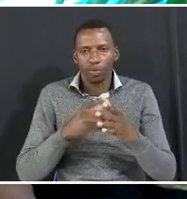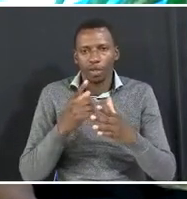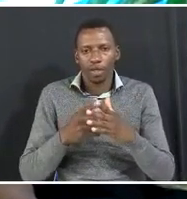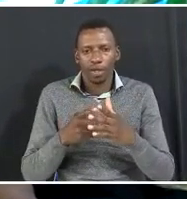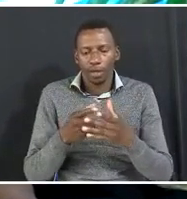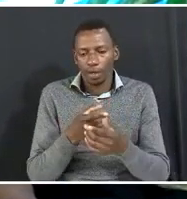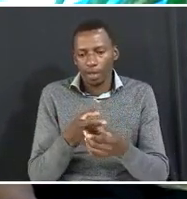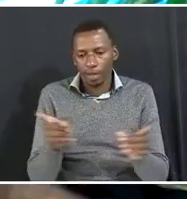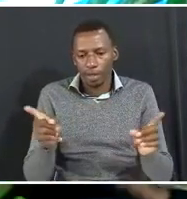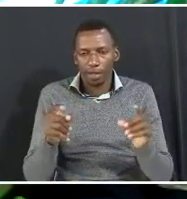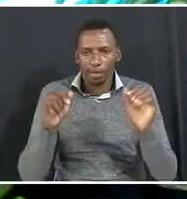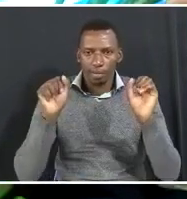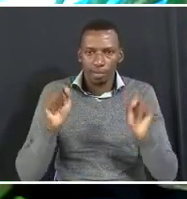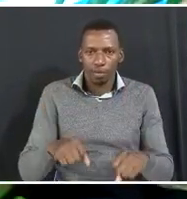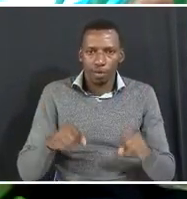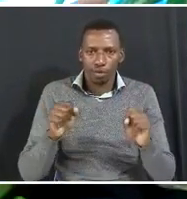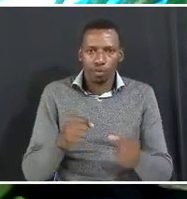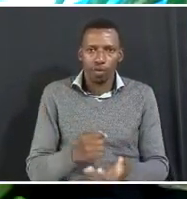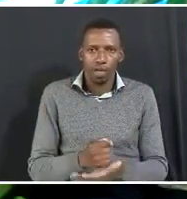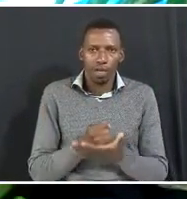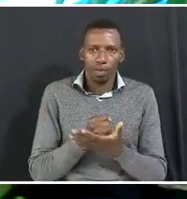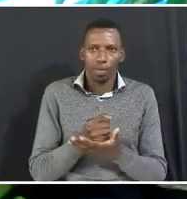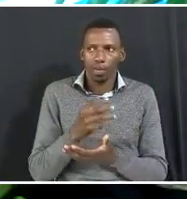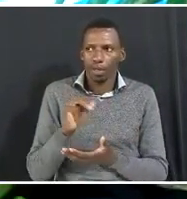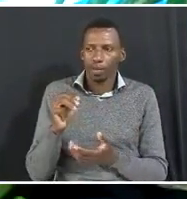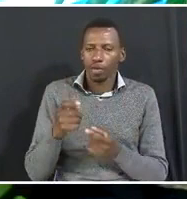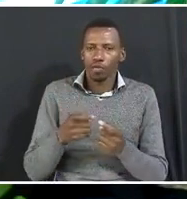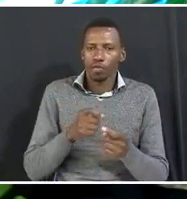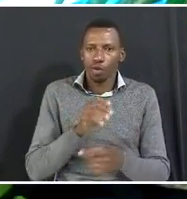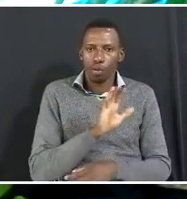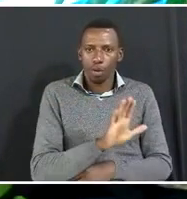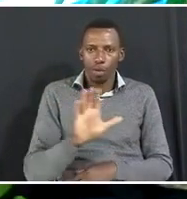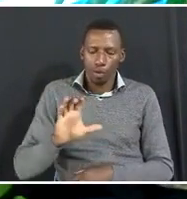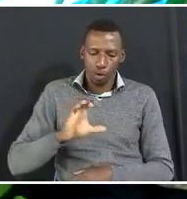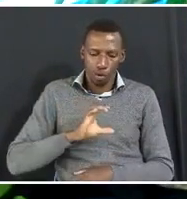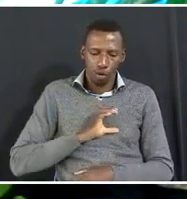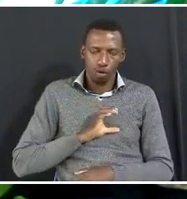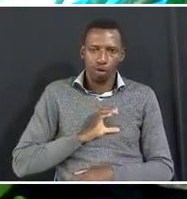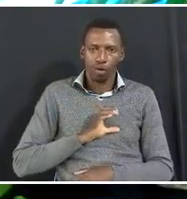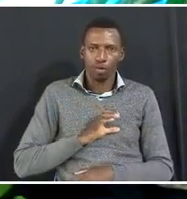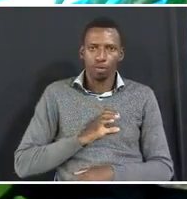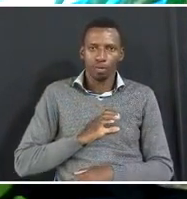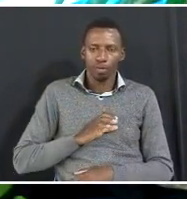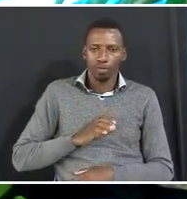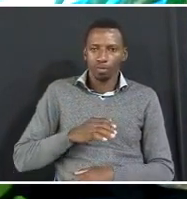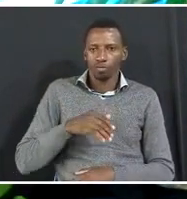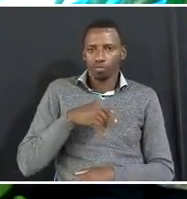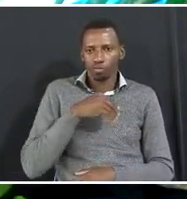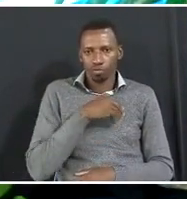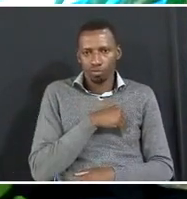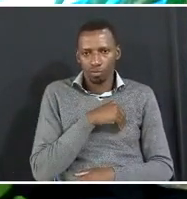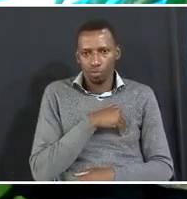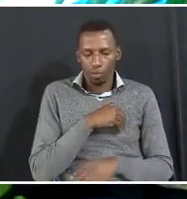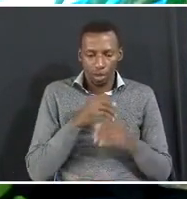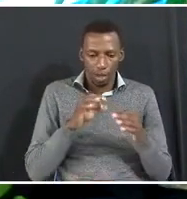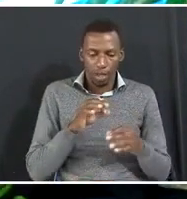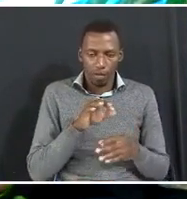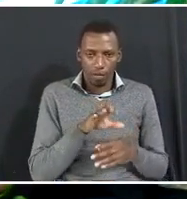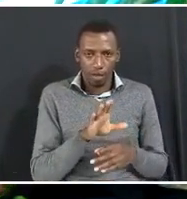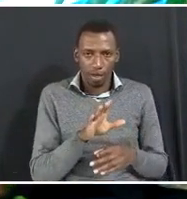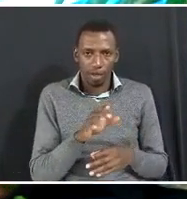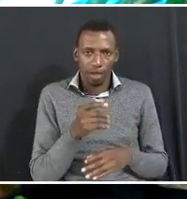help them from their own sources. If their sources are